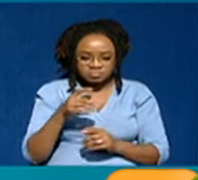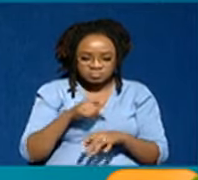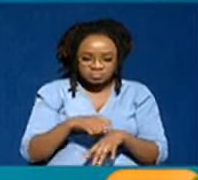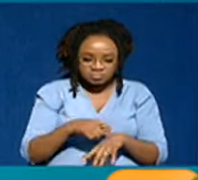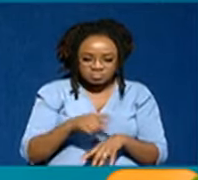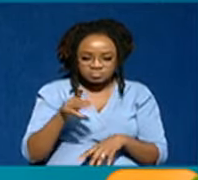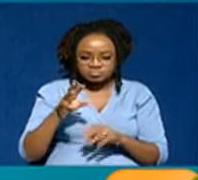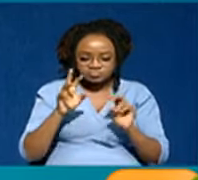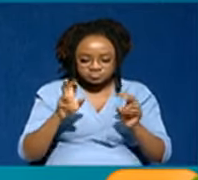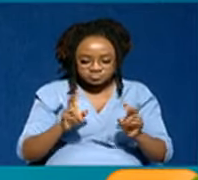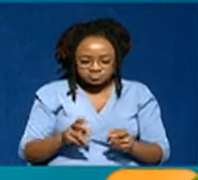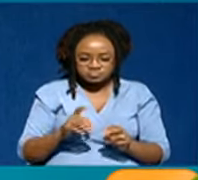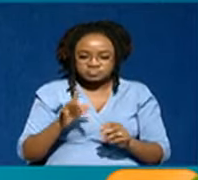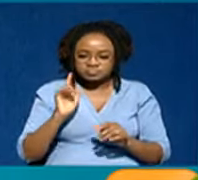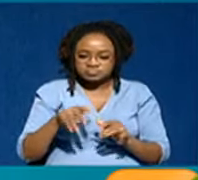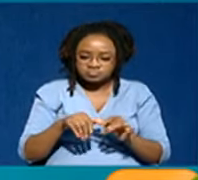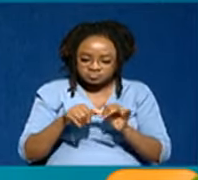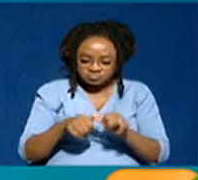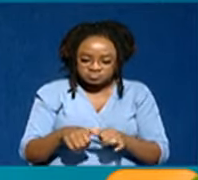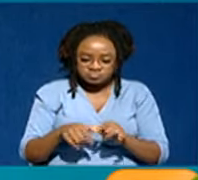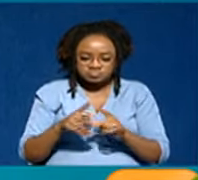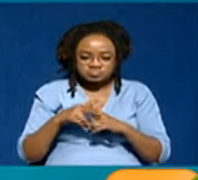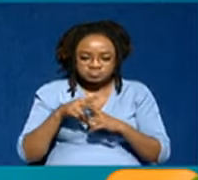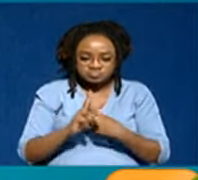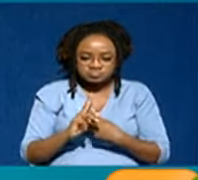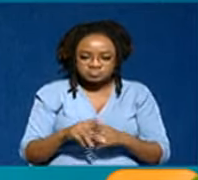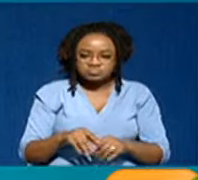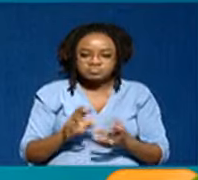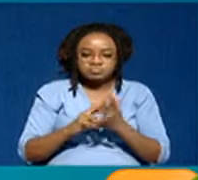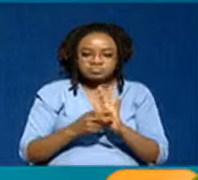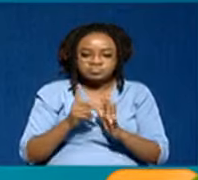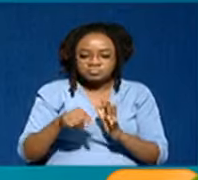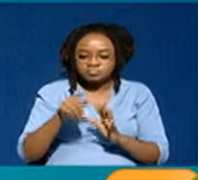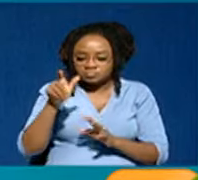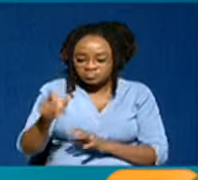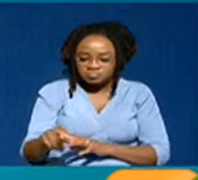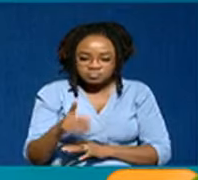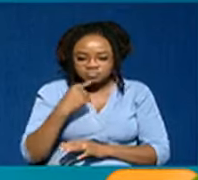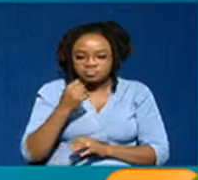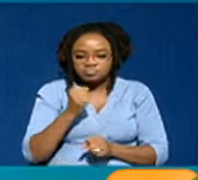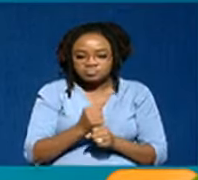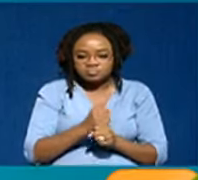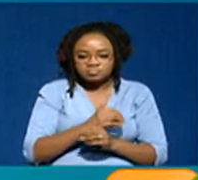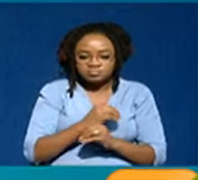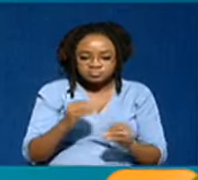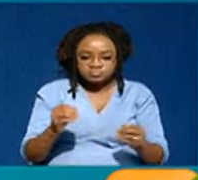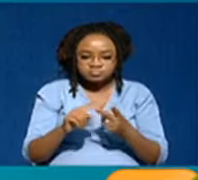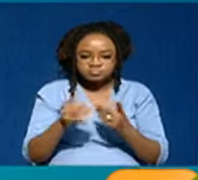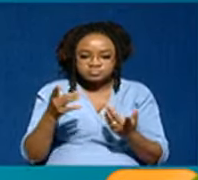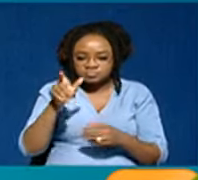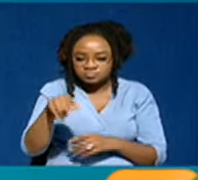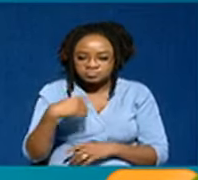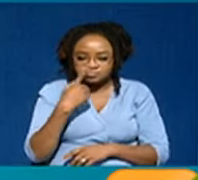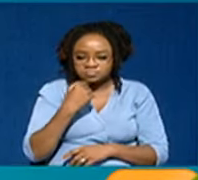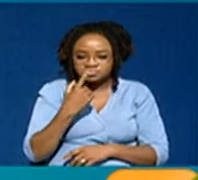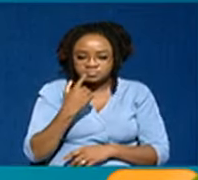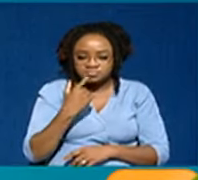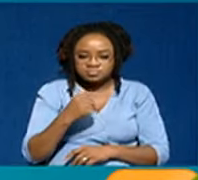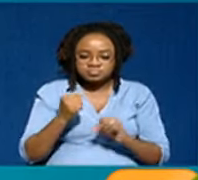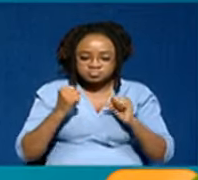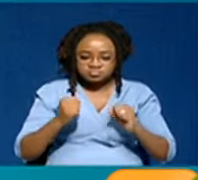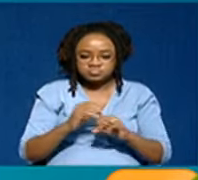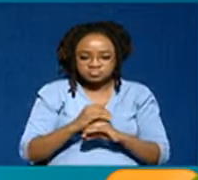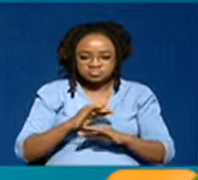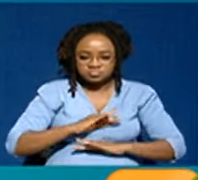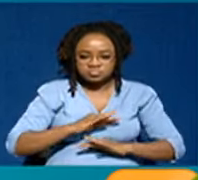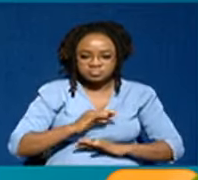are fixed, that are constant annually. It means somebody did not do his job or is not competent enough for the job that they were doing. That's why we